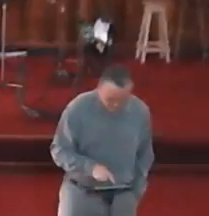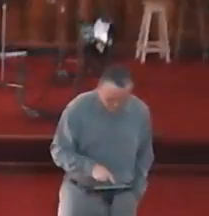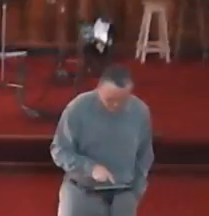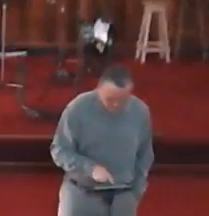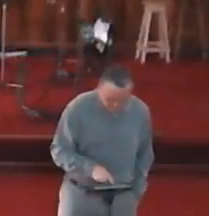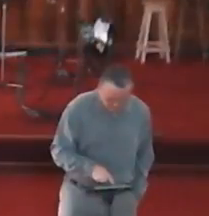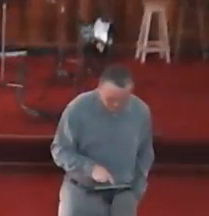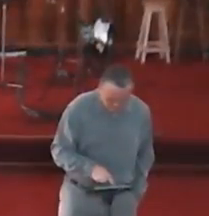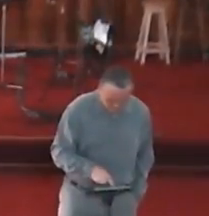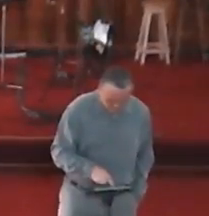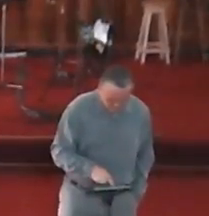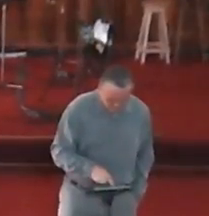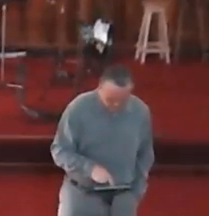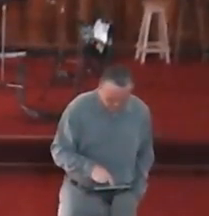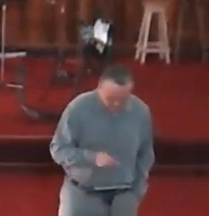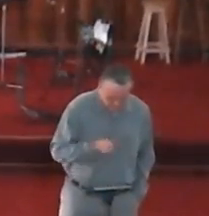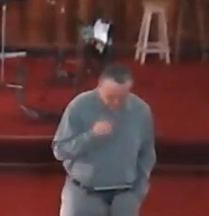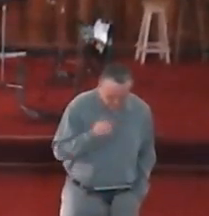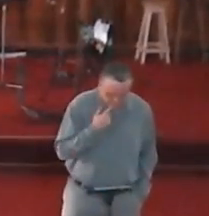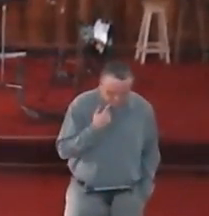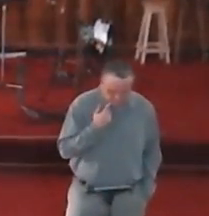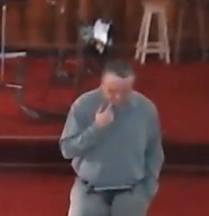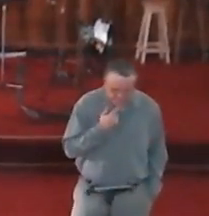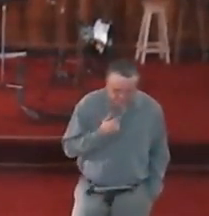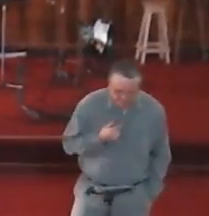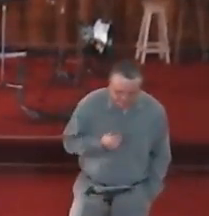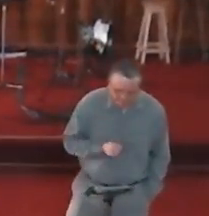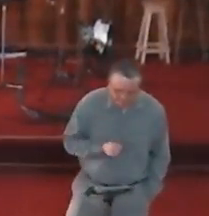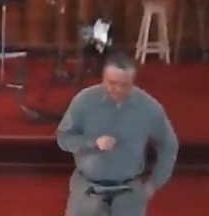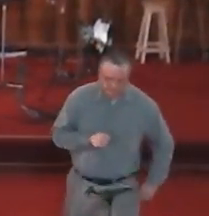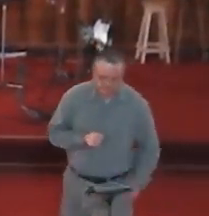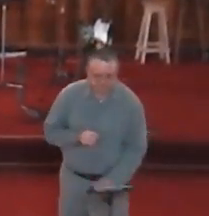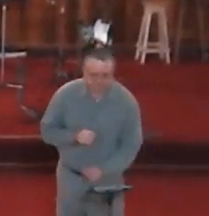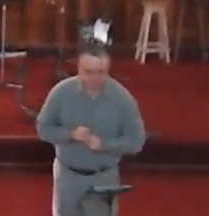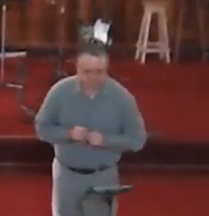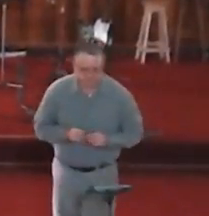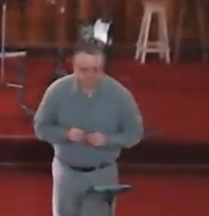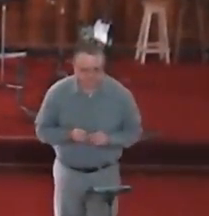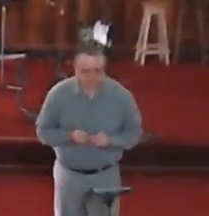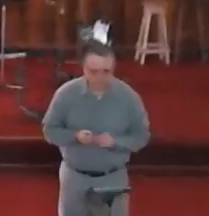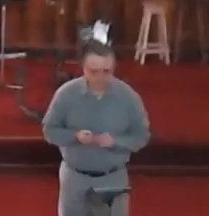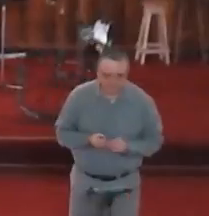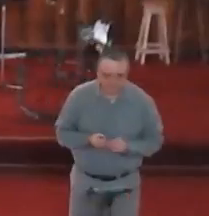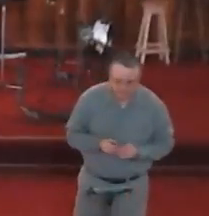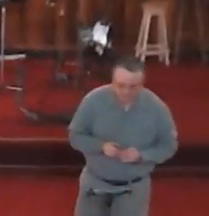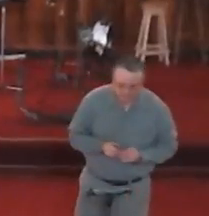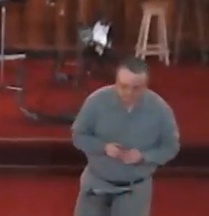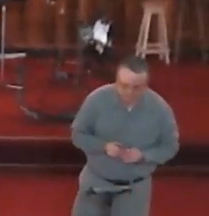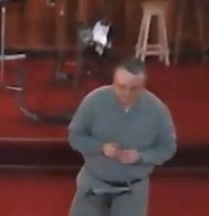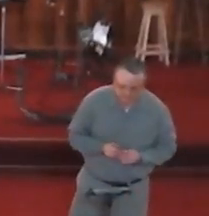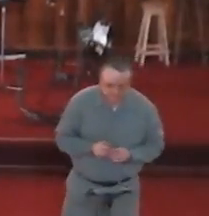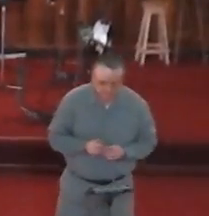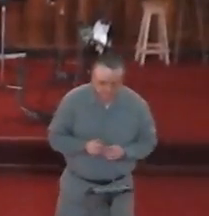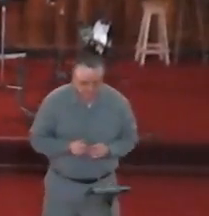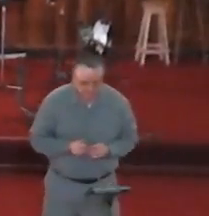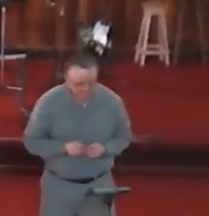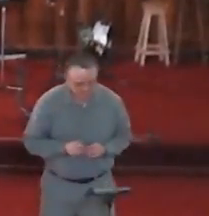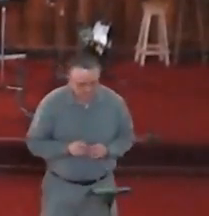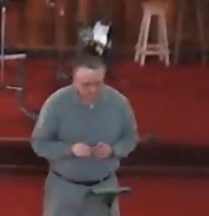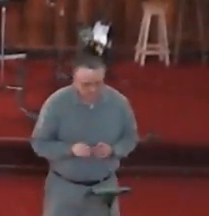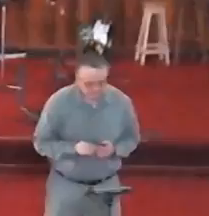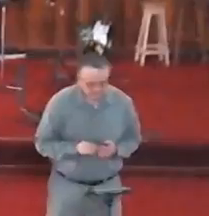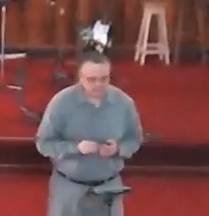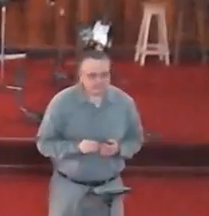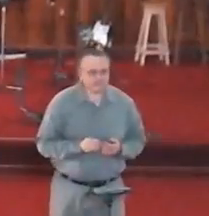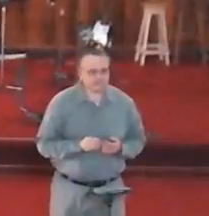keep a tight rein on their tongues deceive themselves, and their religion is worthless. And we can, instead of tight, and here we, when we're talking about a tight rein, we're talking